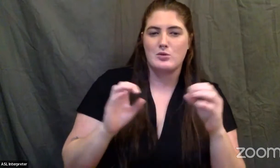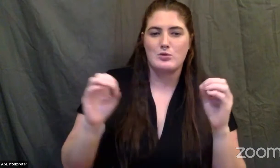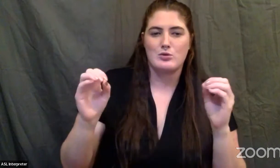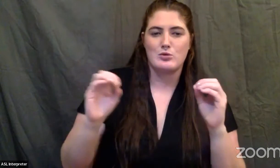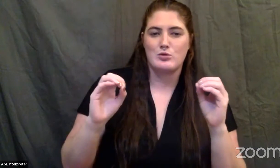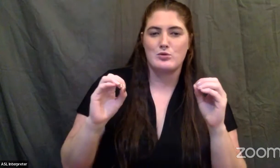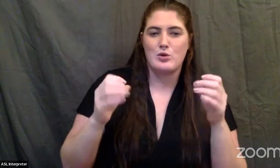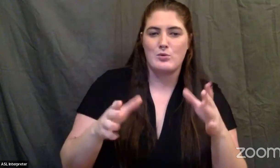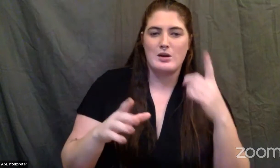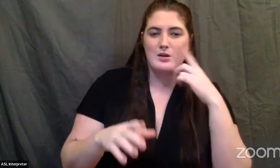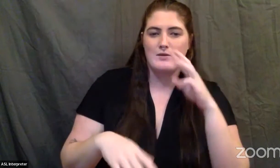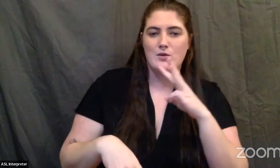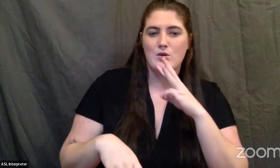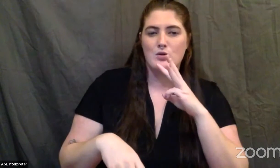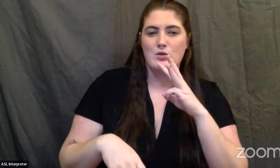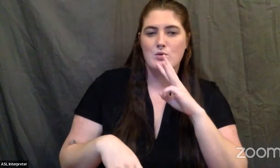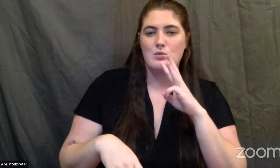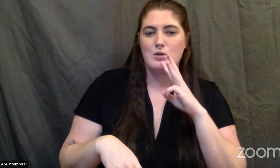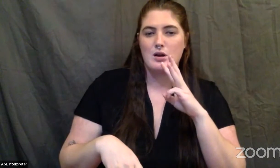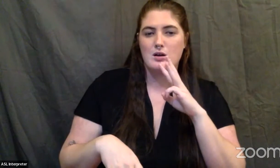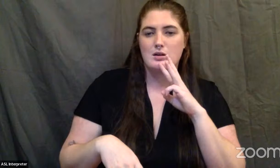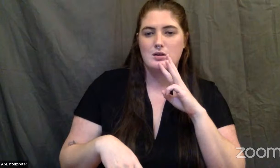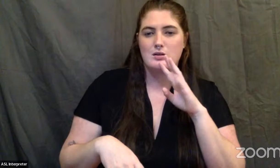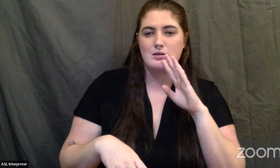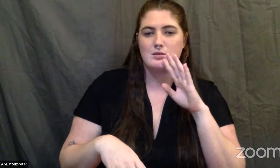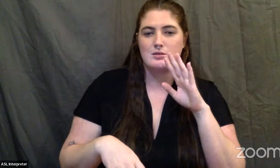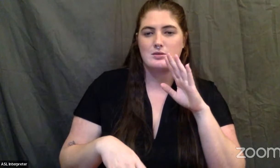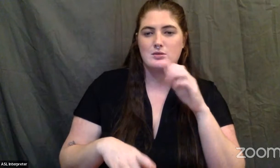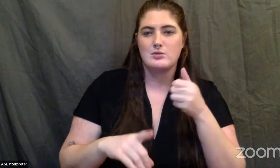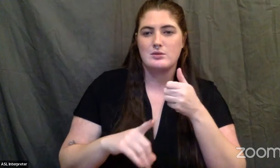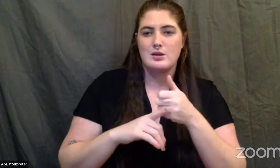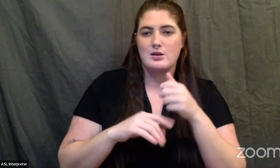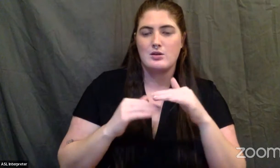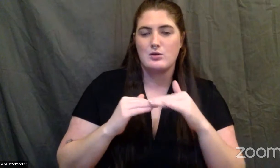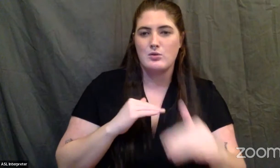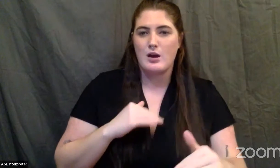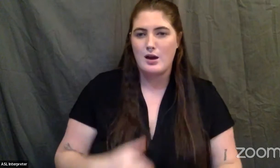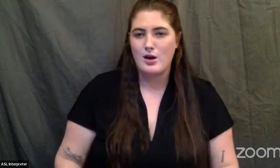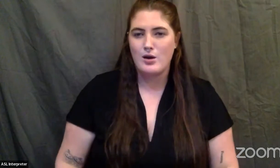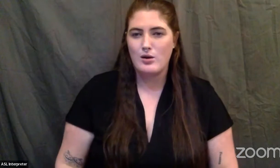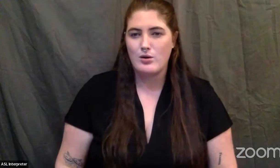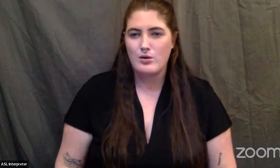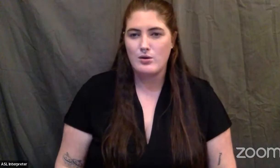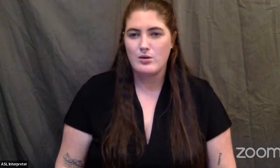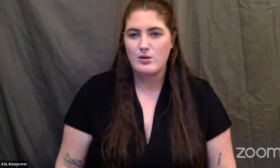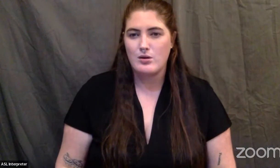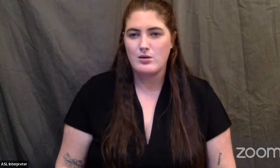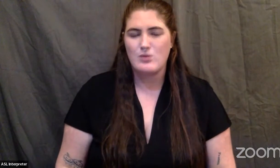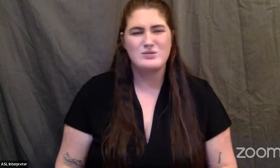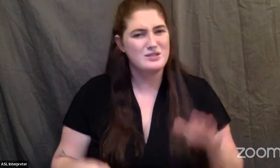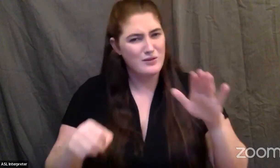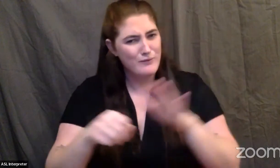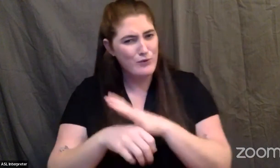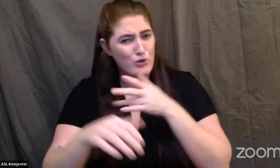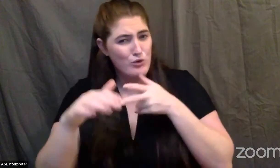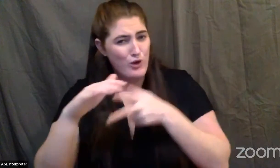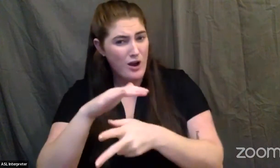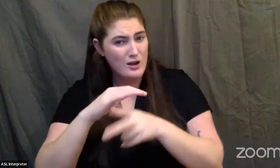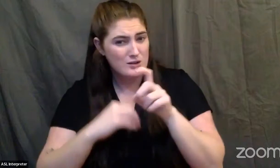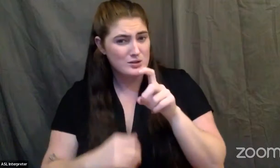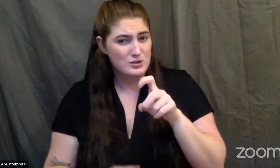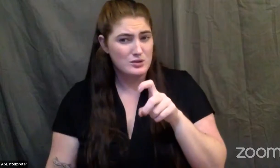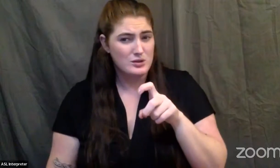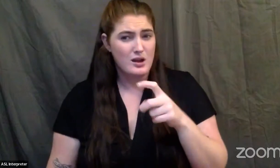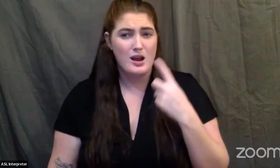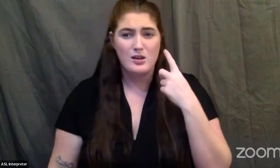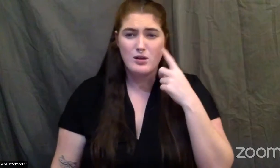for water to get to ground. I thought it was it a full garage? I thought when we